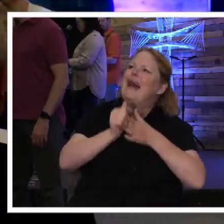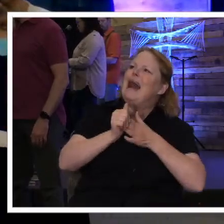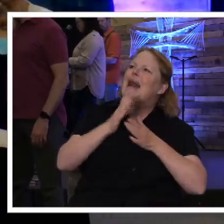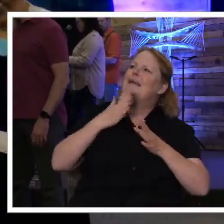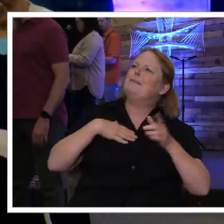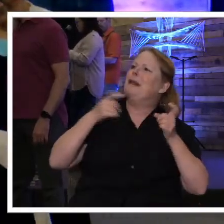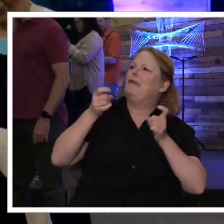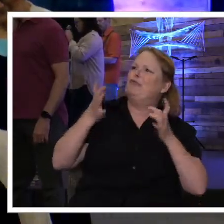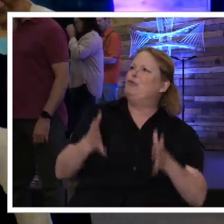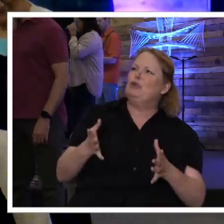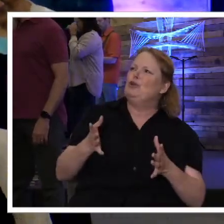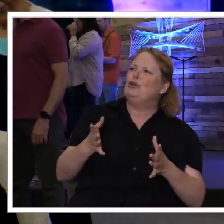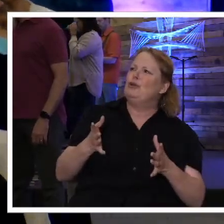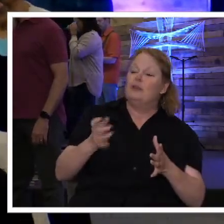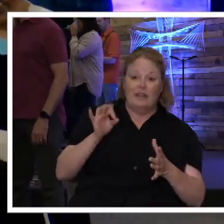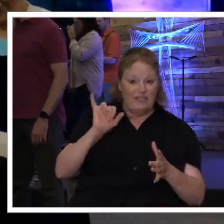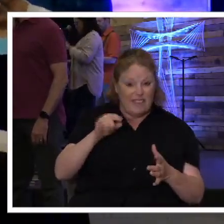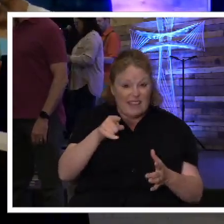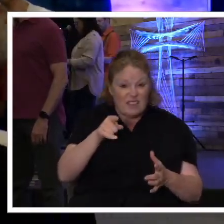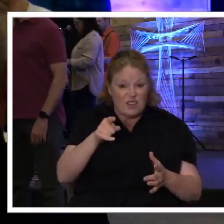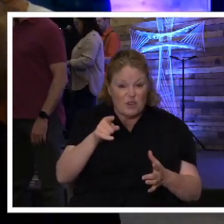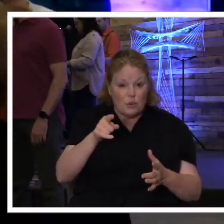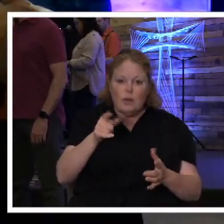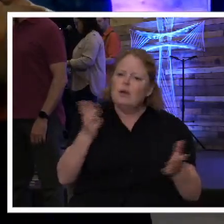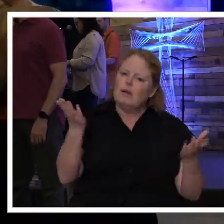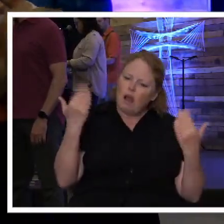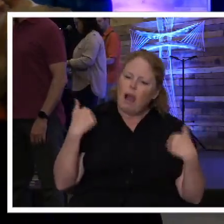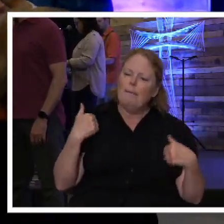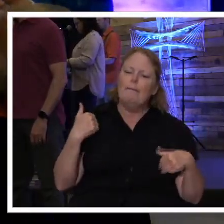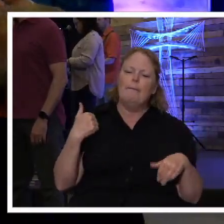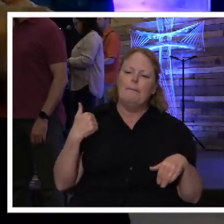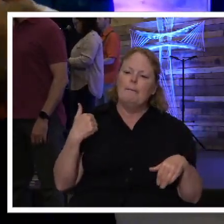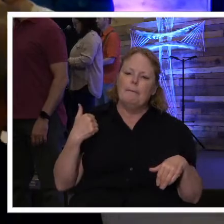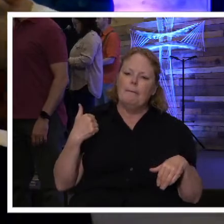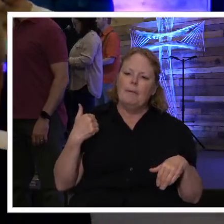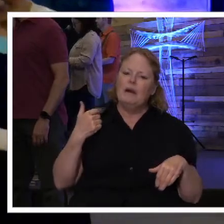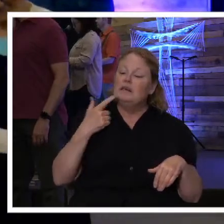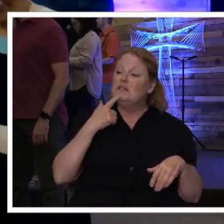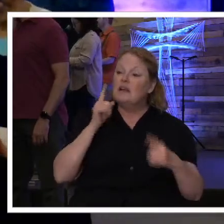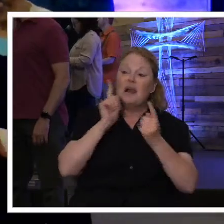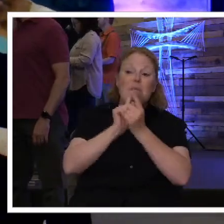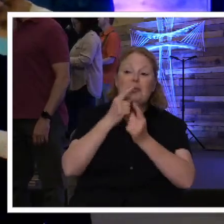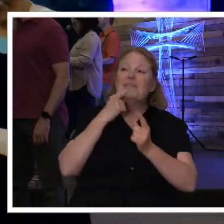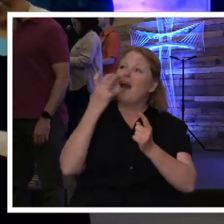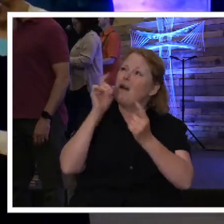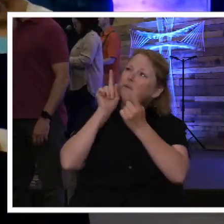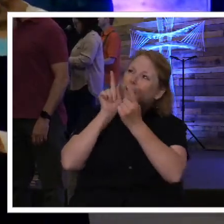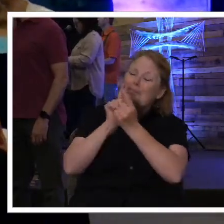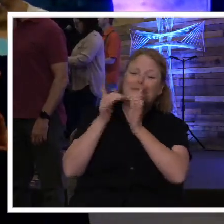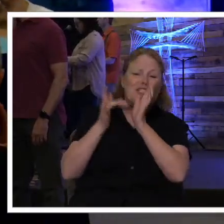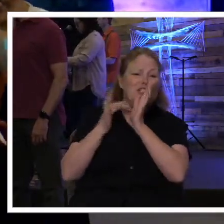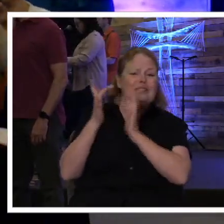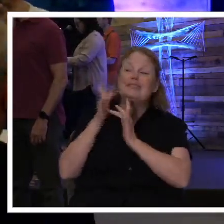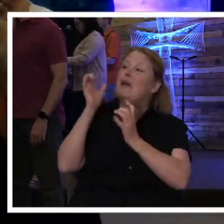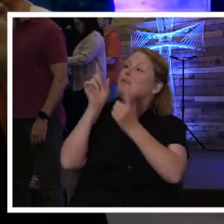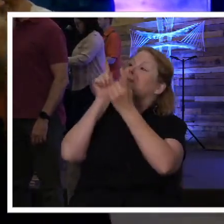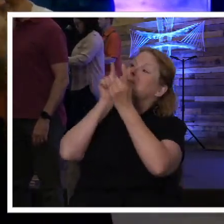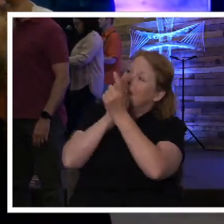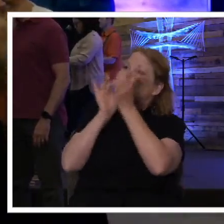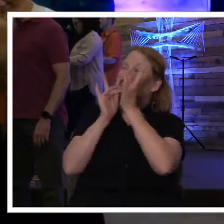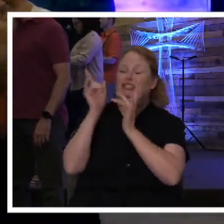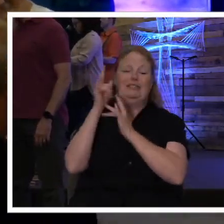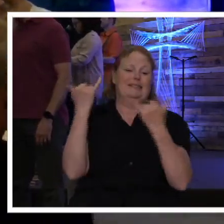you leave today, would you come up and just have somebody pray with you and tell them, I'm here to meet Jesus. I just need to meet Jesus